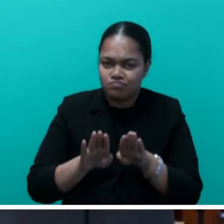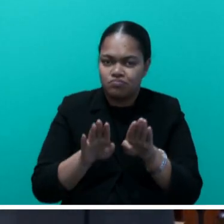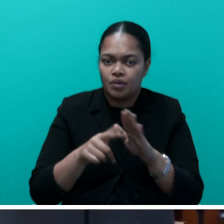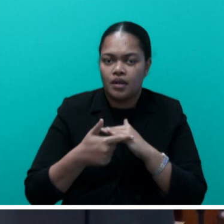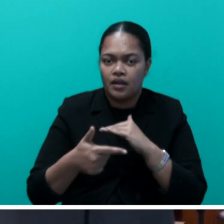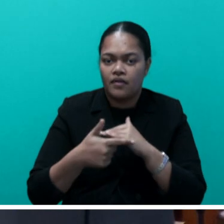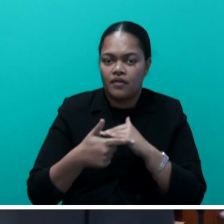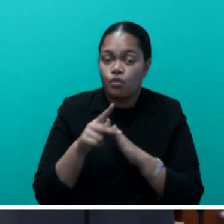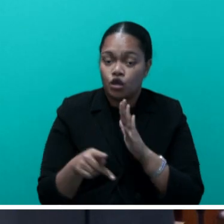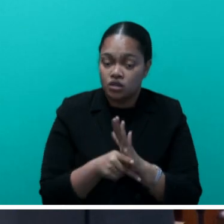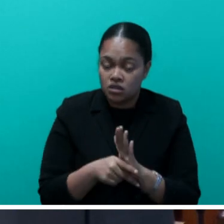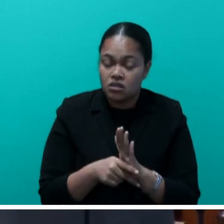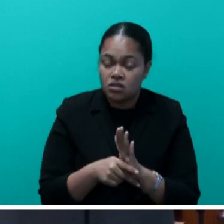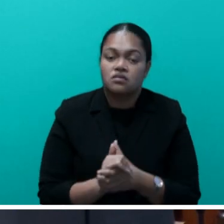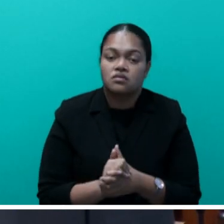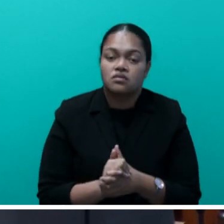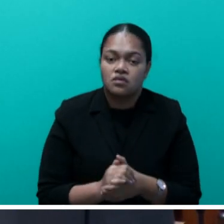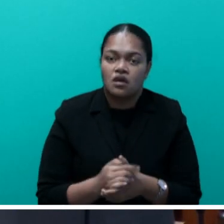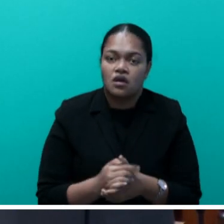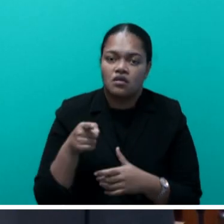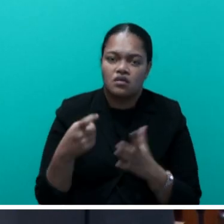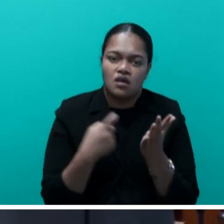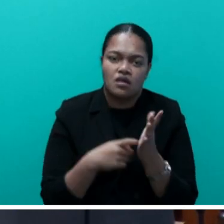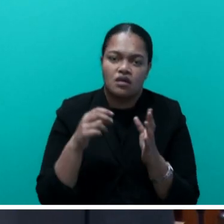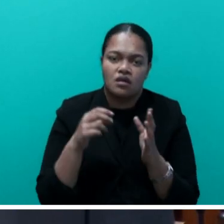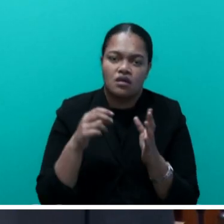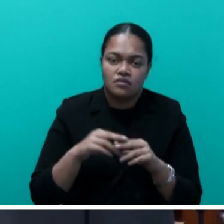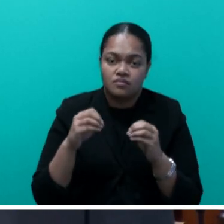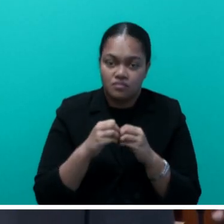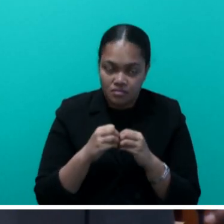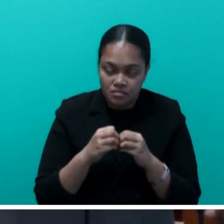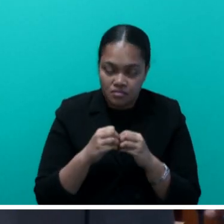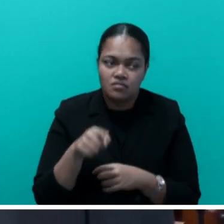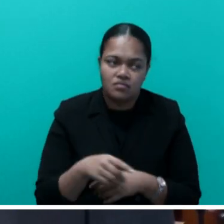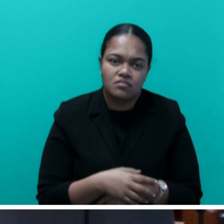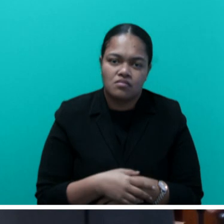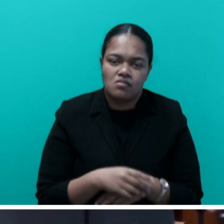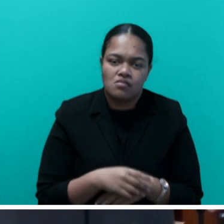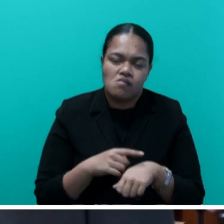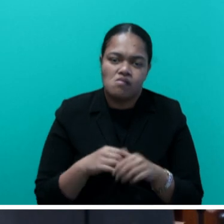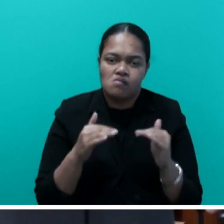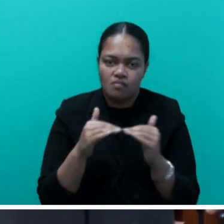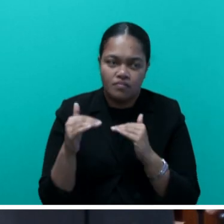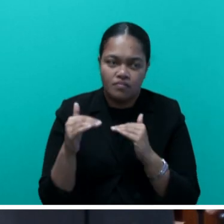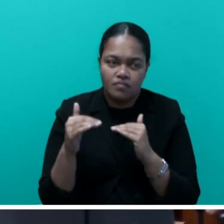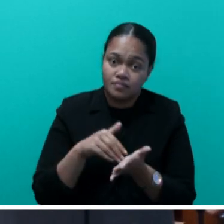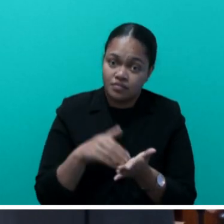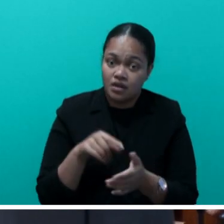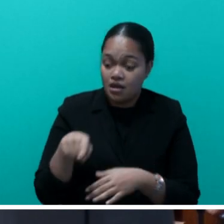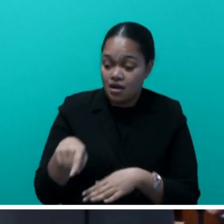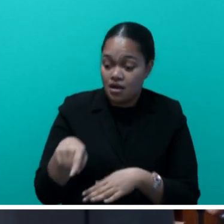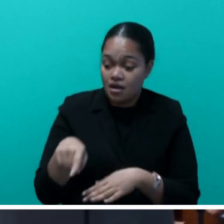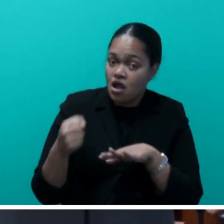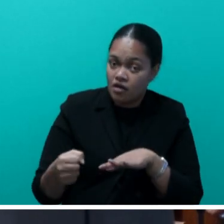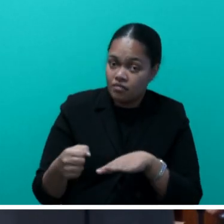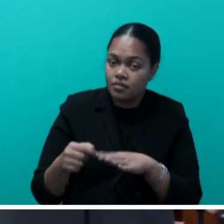remained accommodative, although the Reserve Bank of Fiji has begun tightening liquidity. In addition, the coalition government is developing a